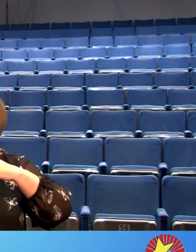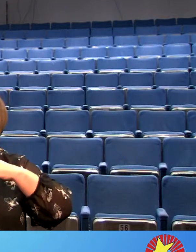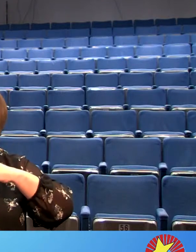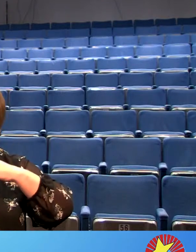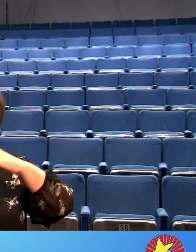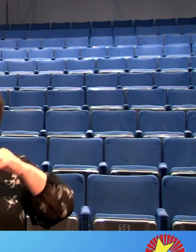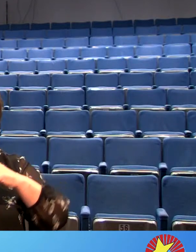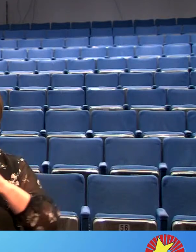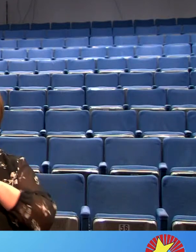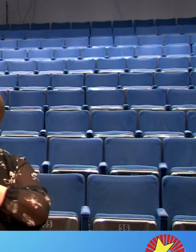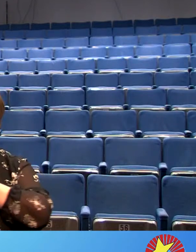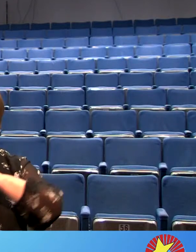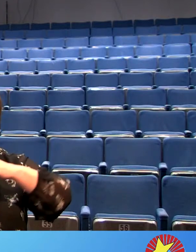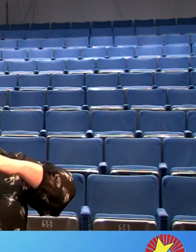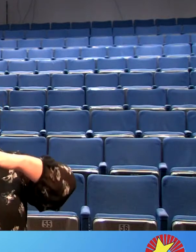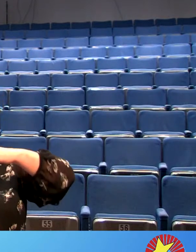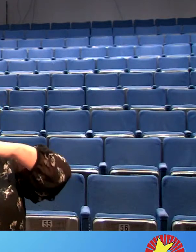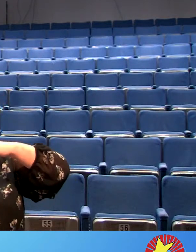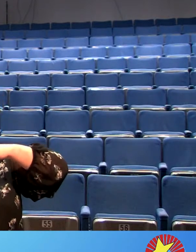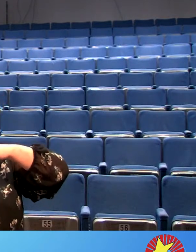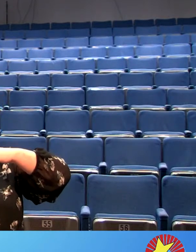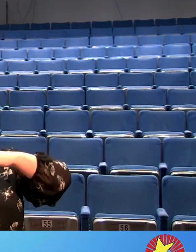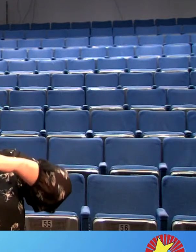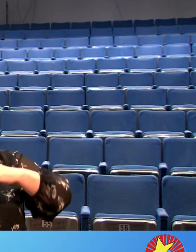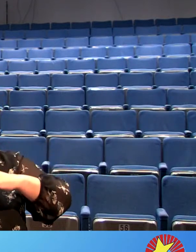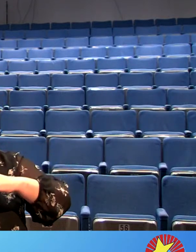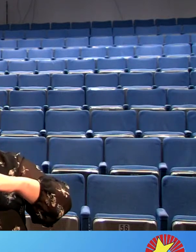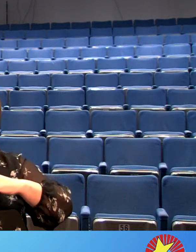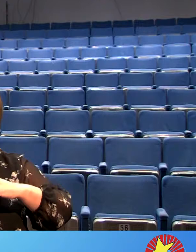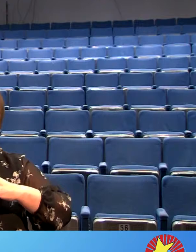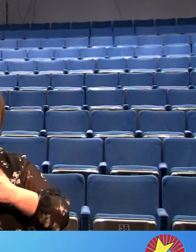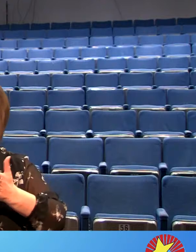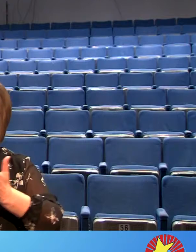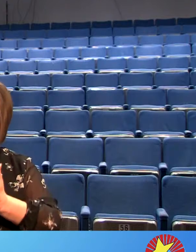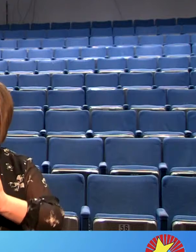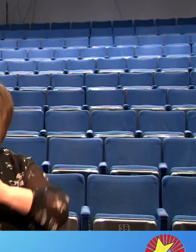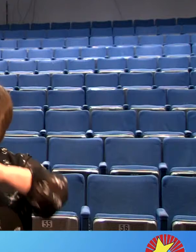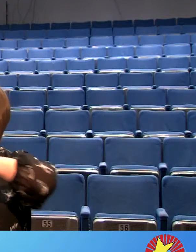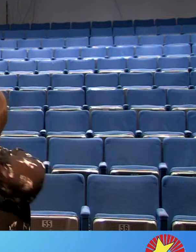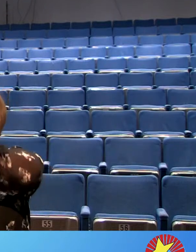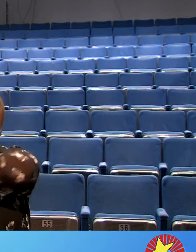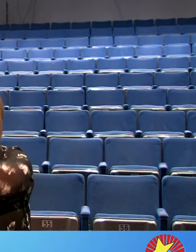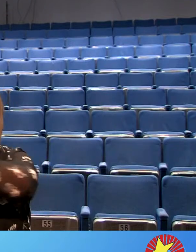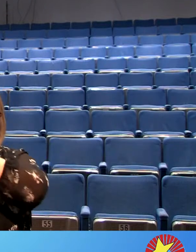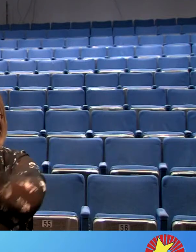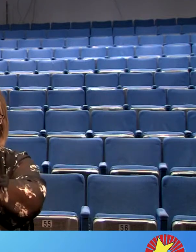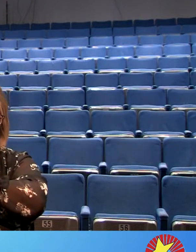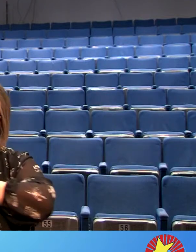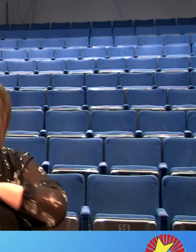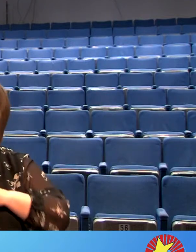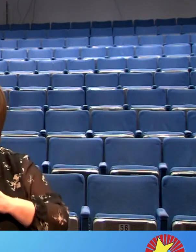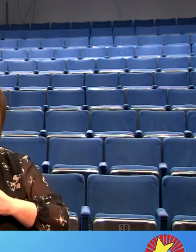there was a lot of minimally proficient scores, or below minimally proficient scores.